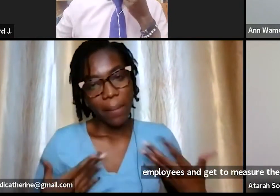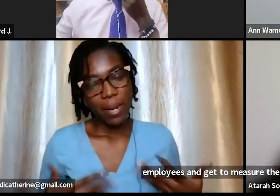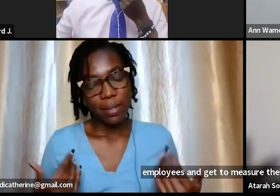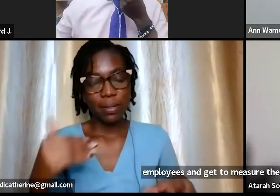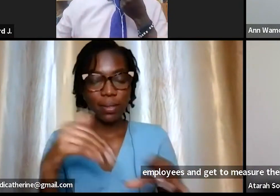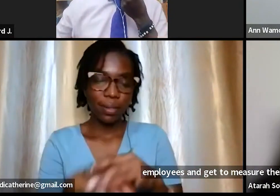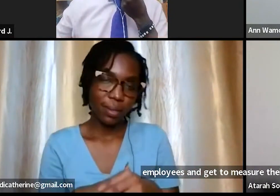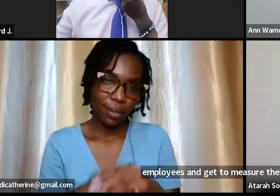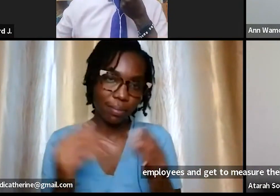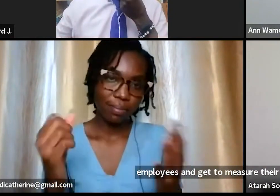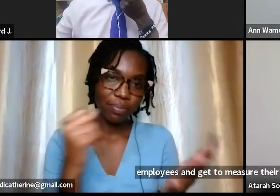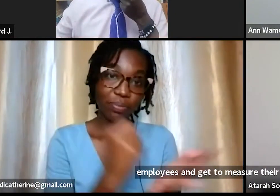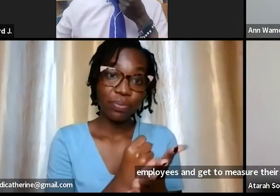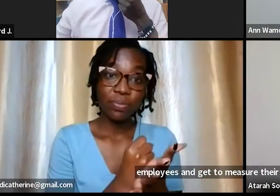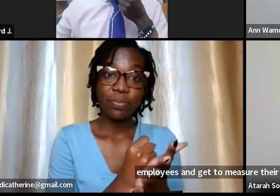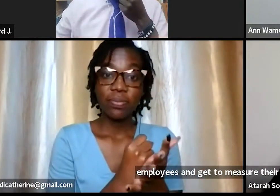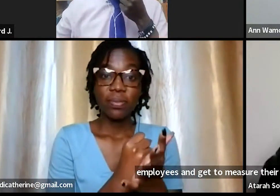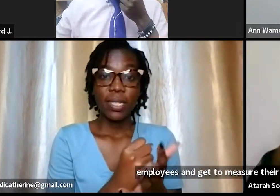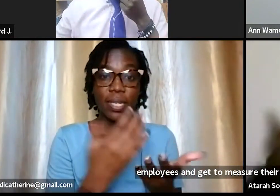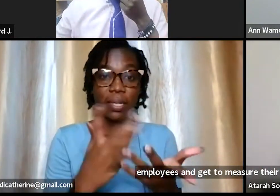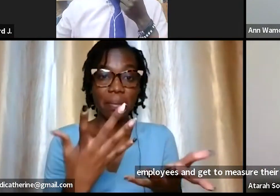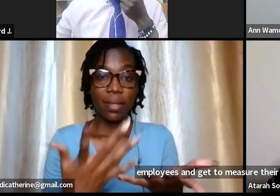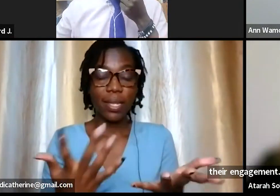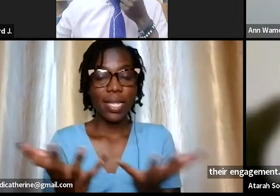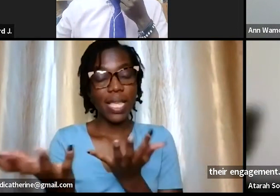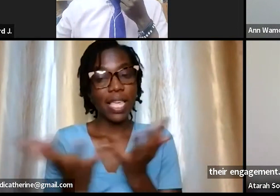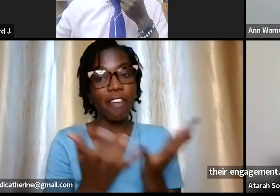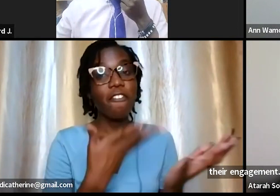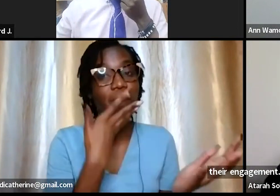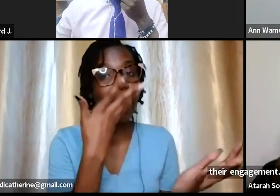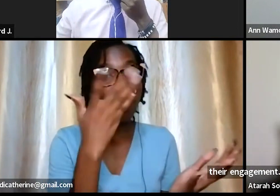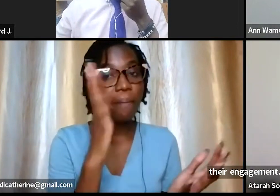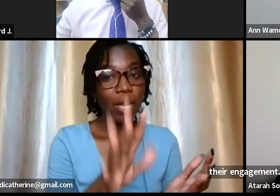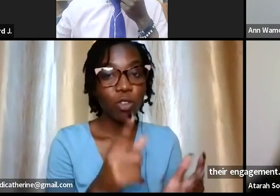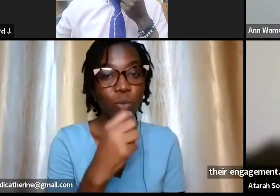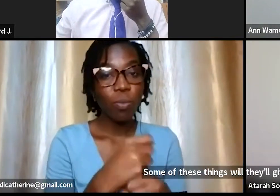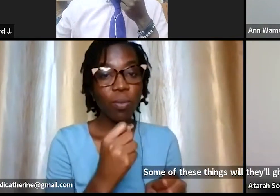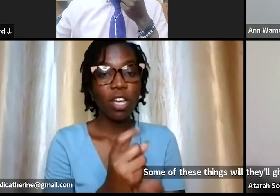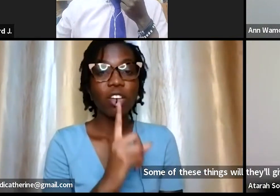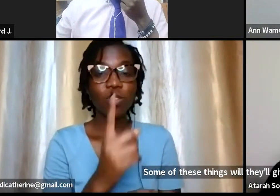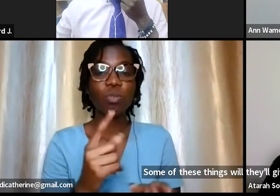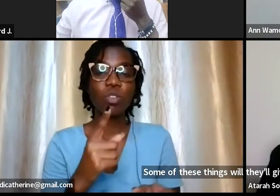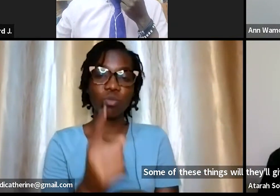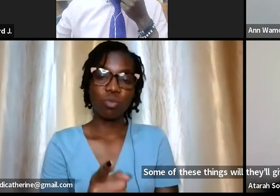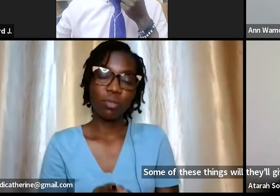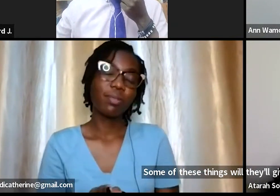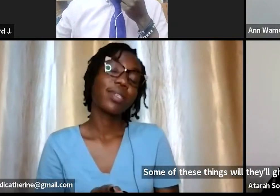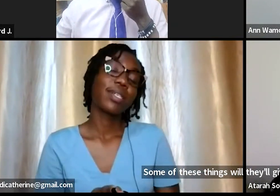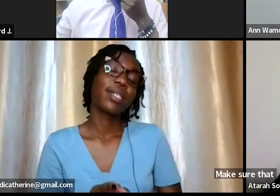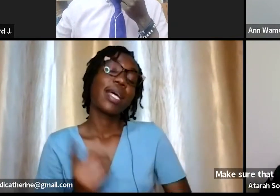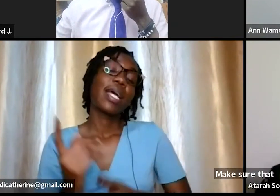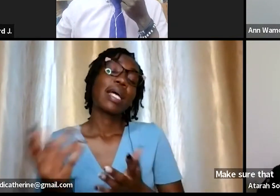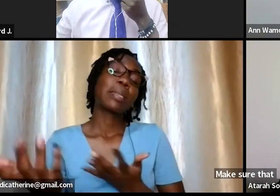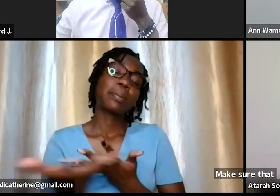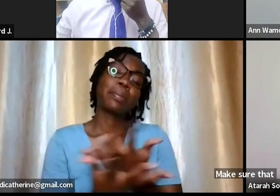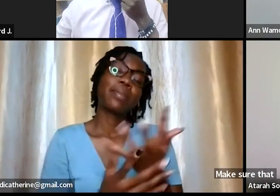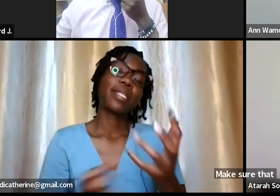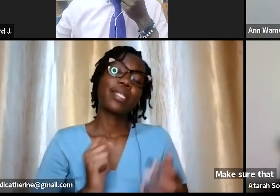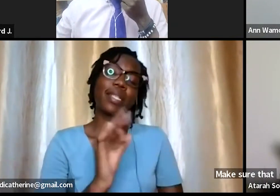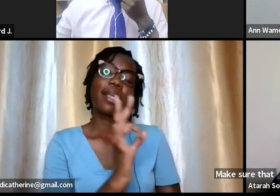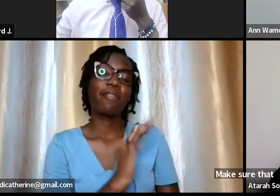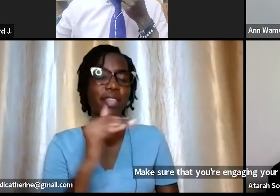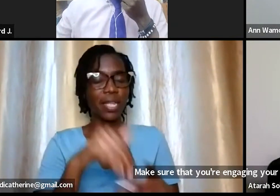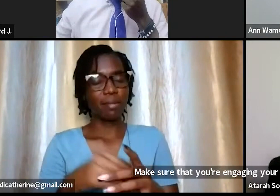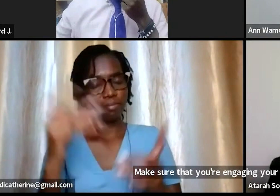of these things they'll give you feedback. Make sure that you're engaging your staff always in decision making. Now, don't be